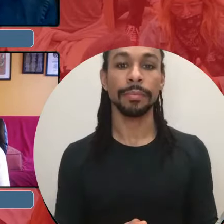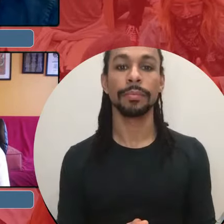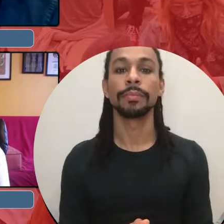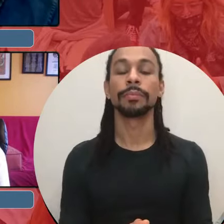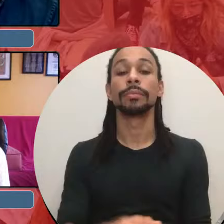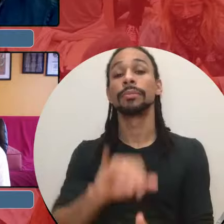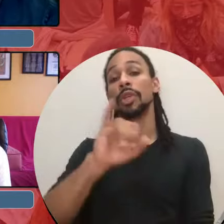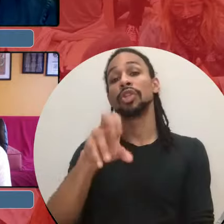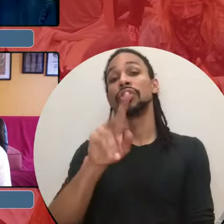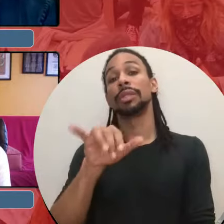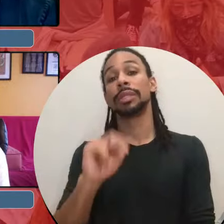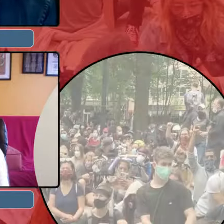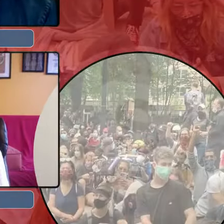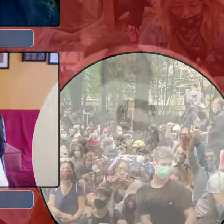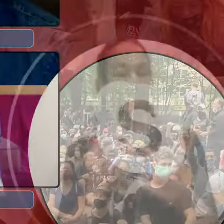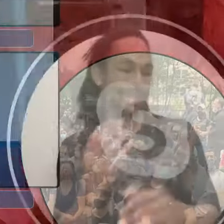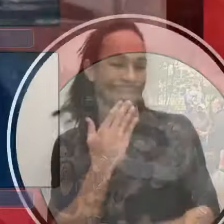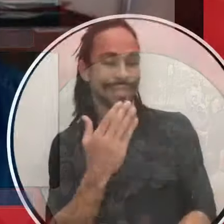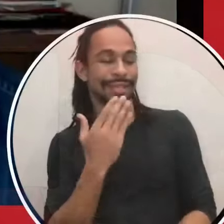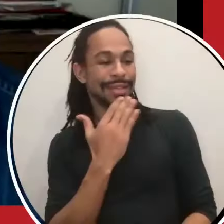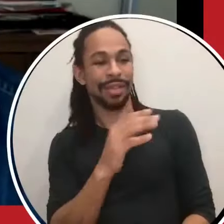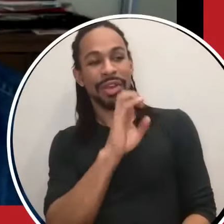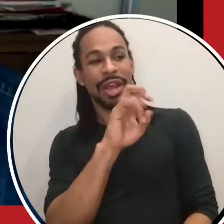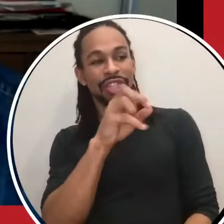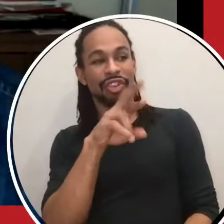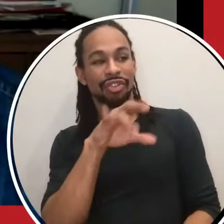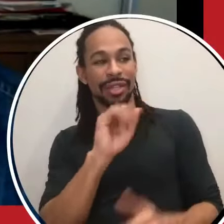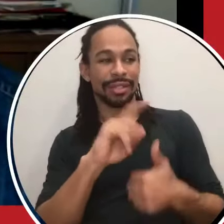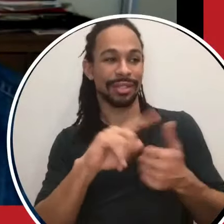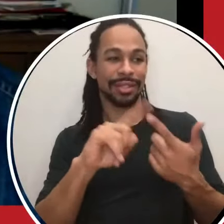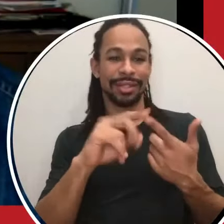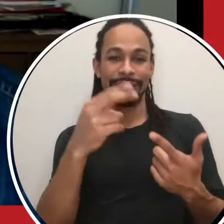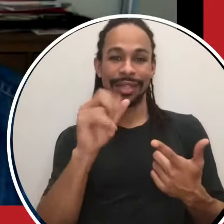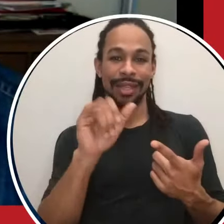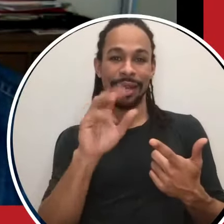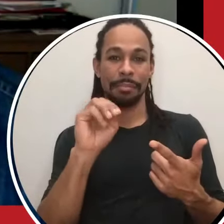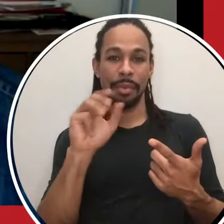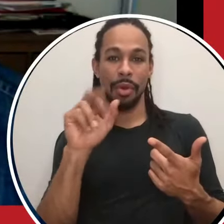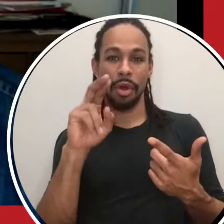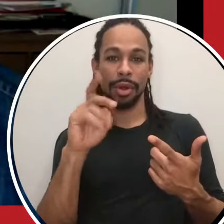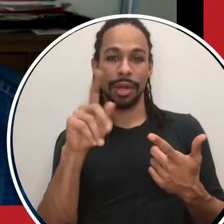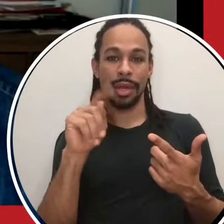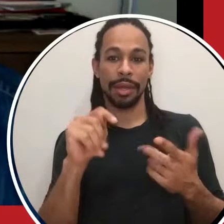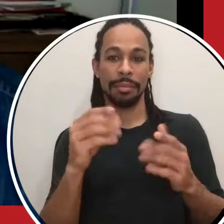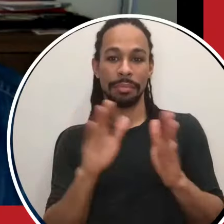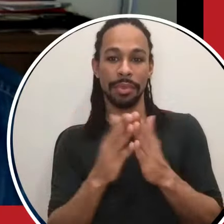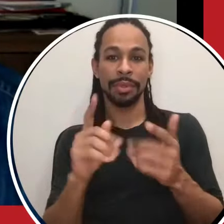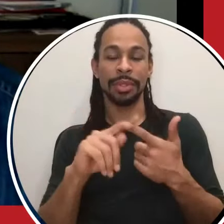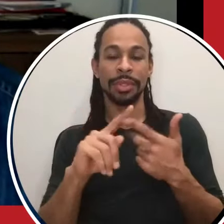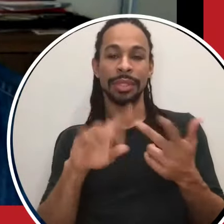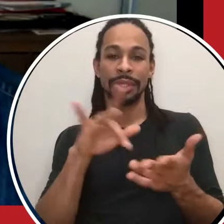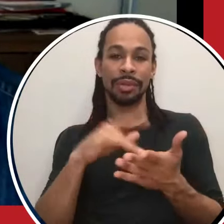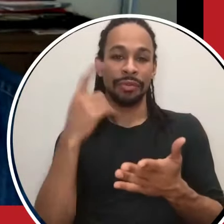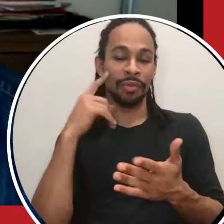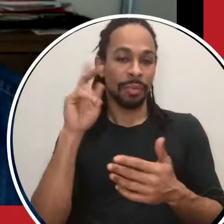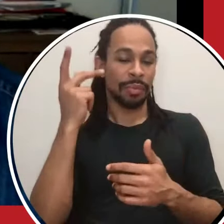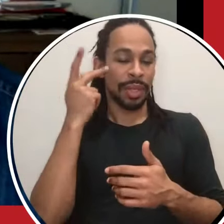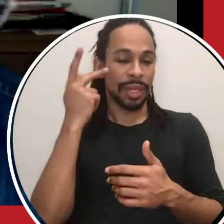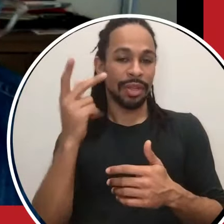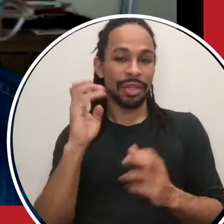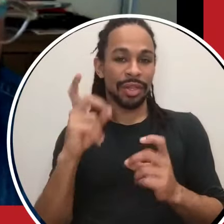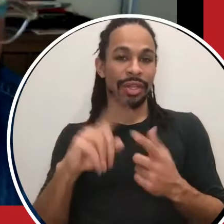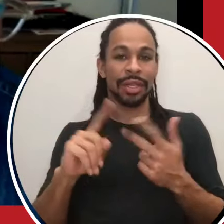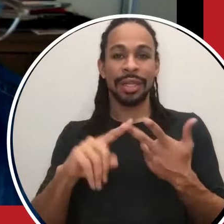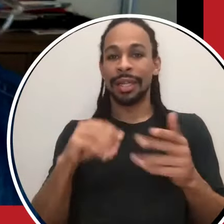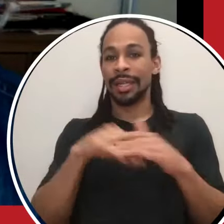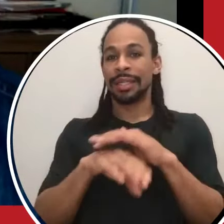Thanks, Ajaris, and thank you to Haymarket Books and the Center for Political Education and to our accessibility team.